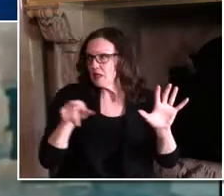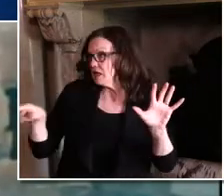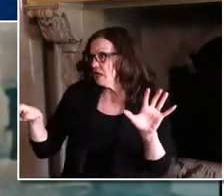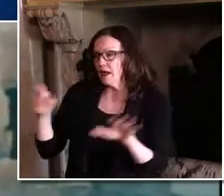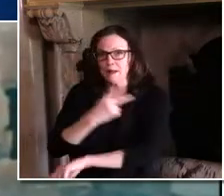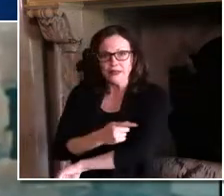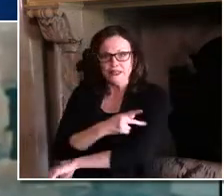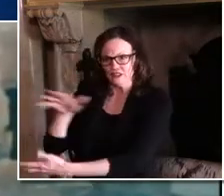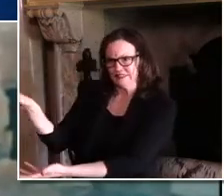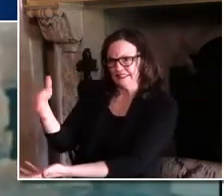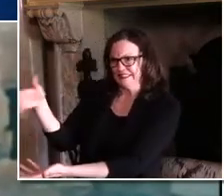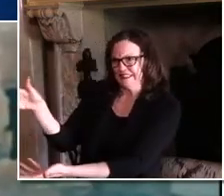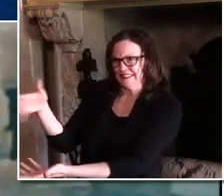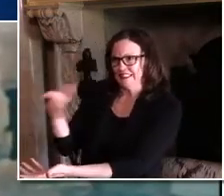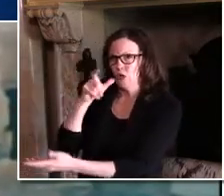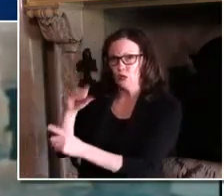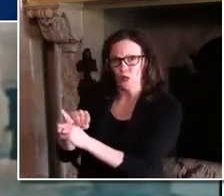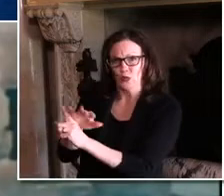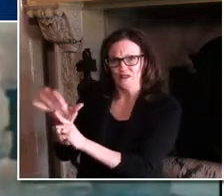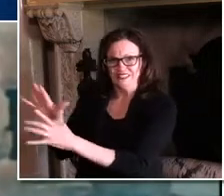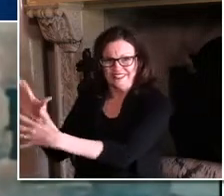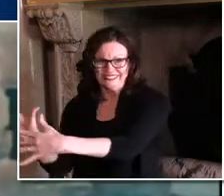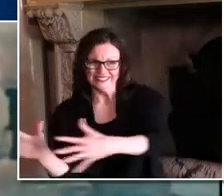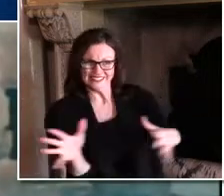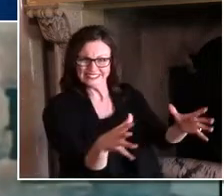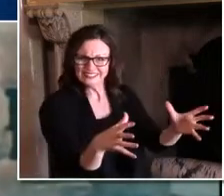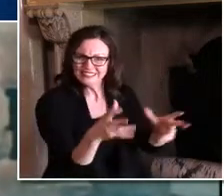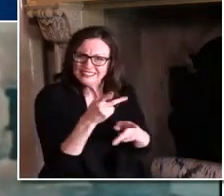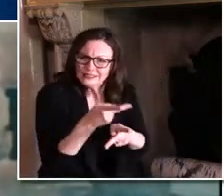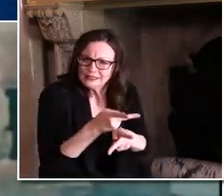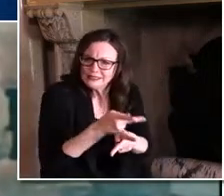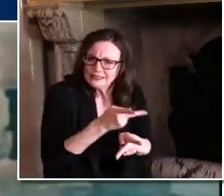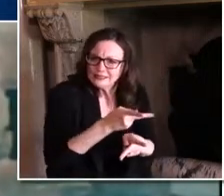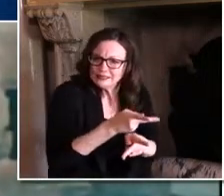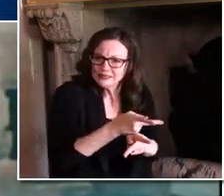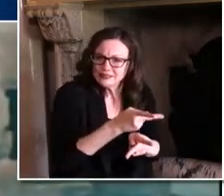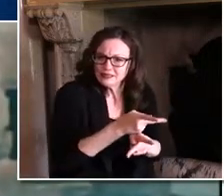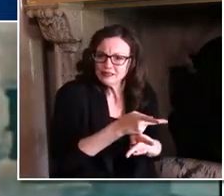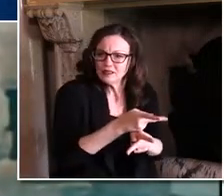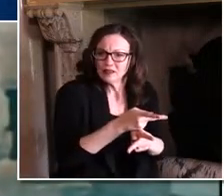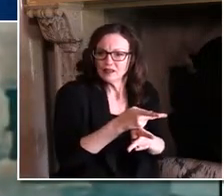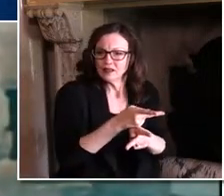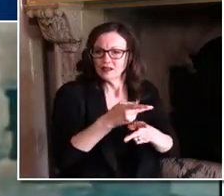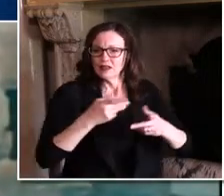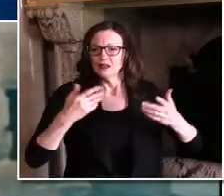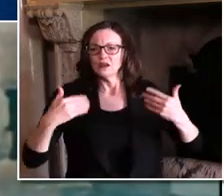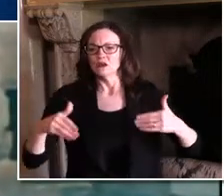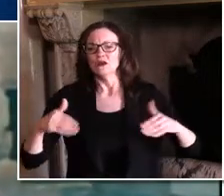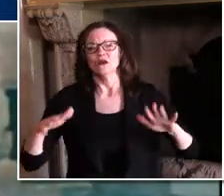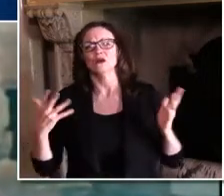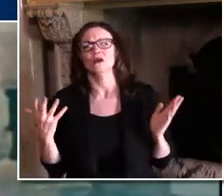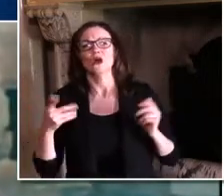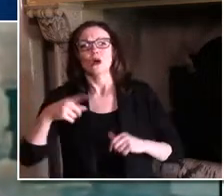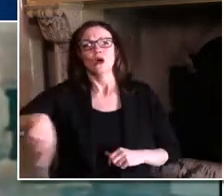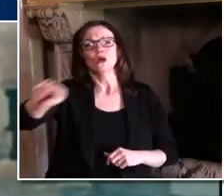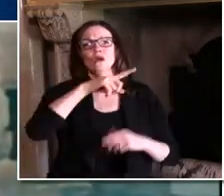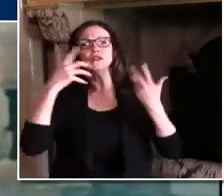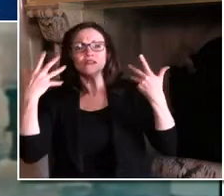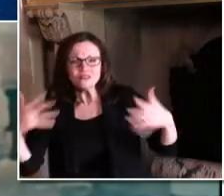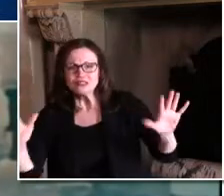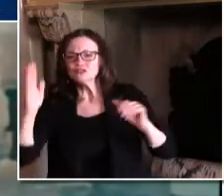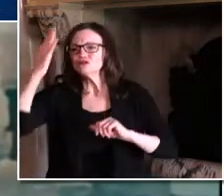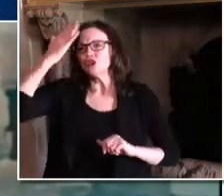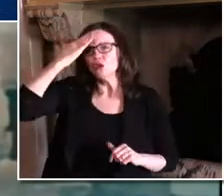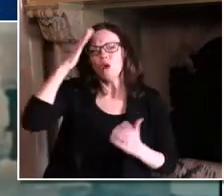to us. I know previous nurses have talked about the physical effects of this pandemic, so I want to now speak to